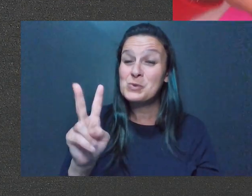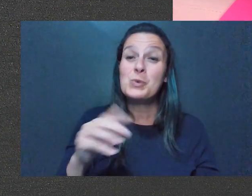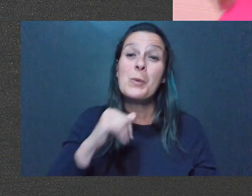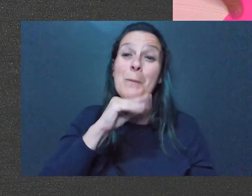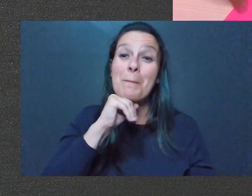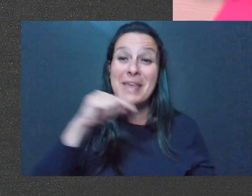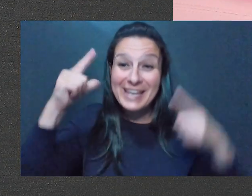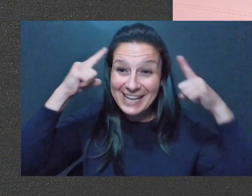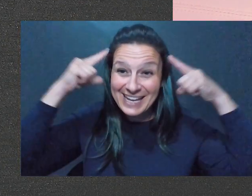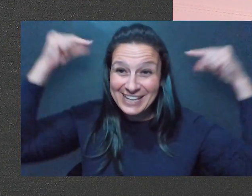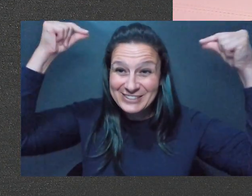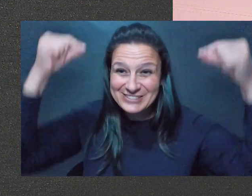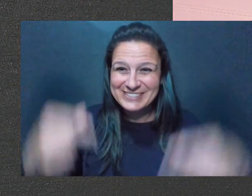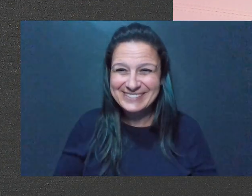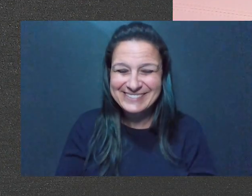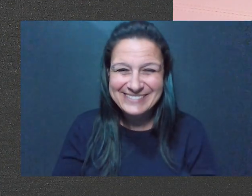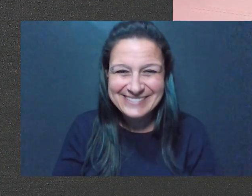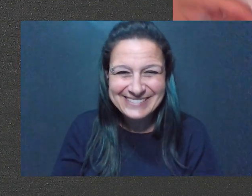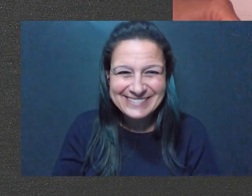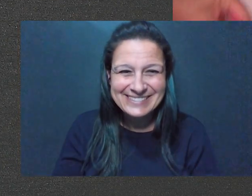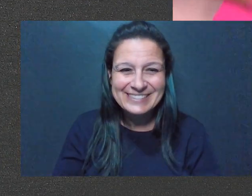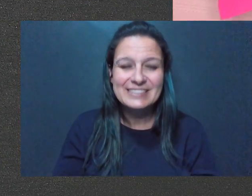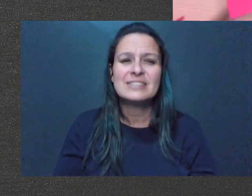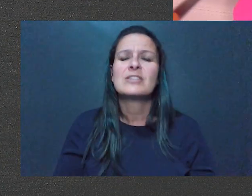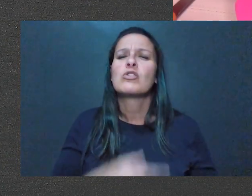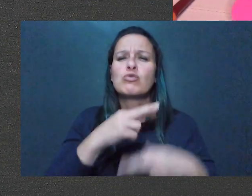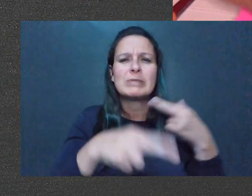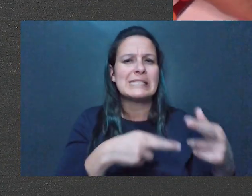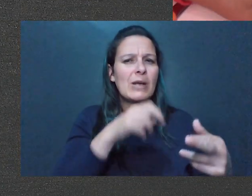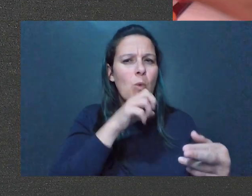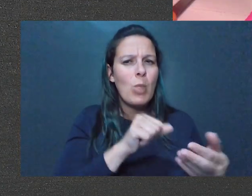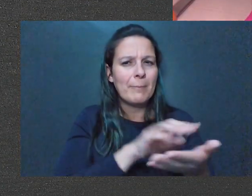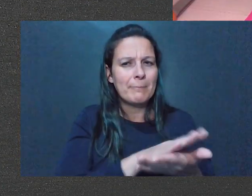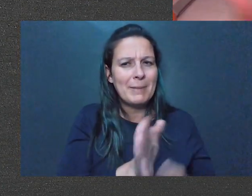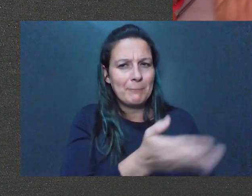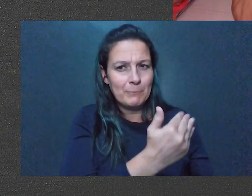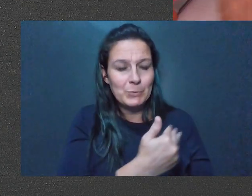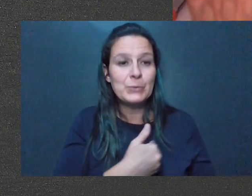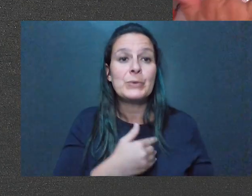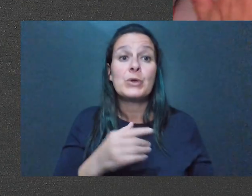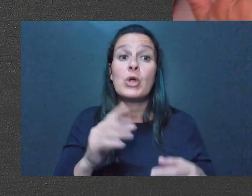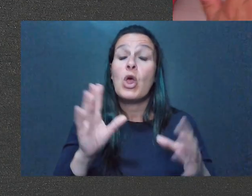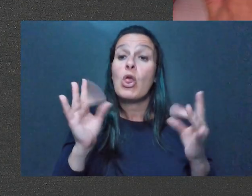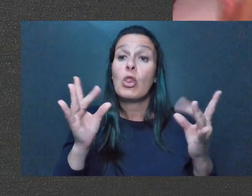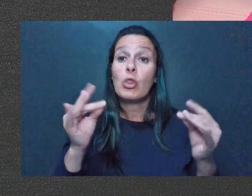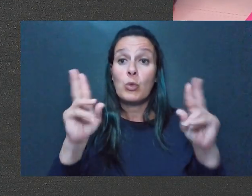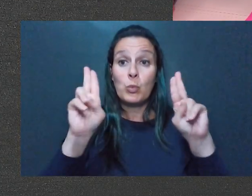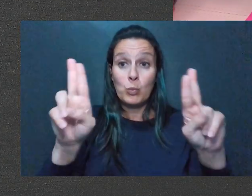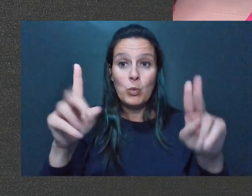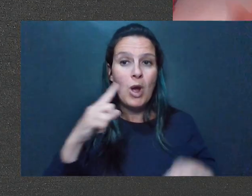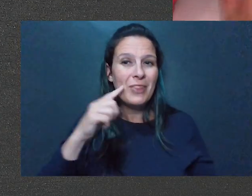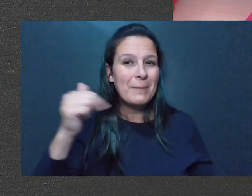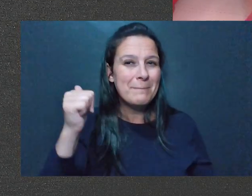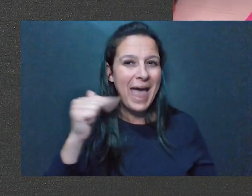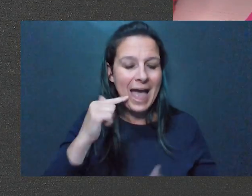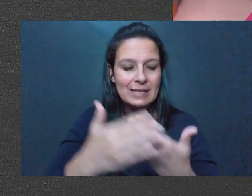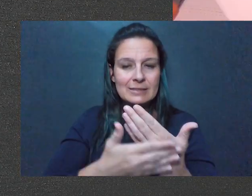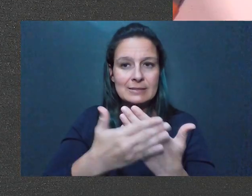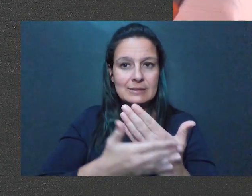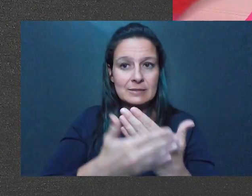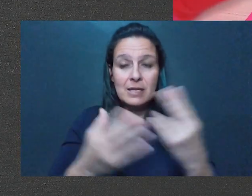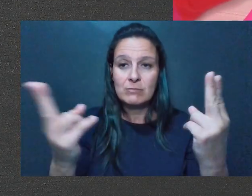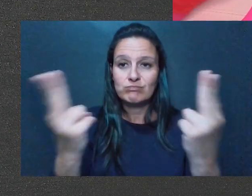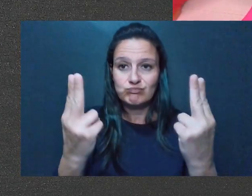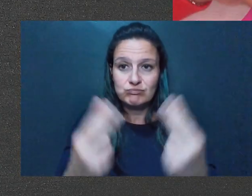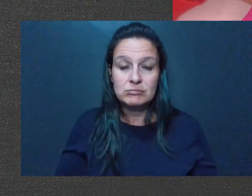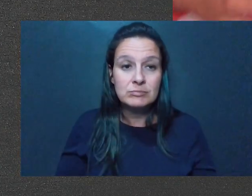piggy ears. Recycle that scrap. Now make sure that you glue on the back side of the paper that you